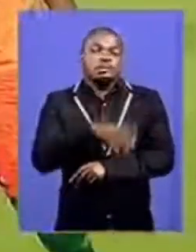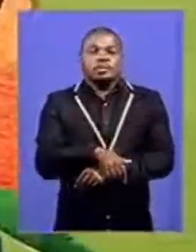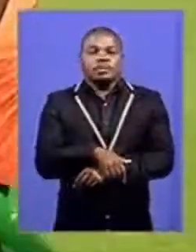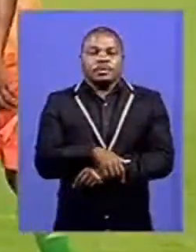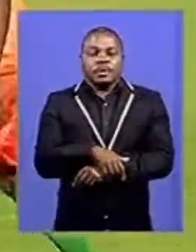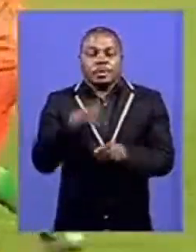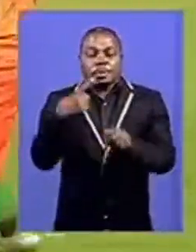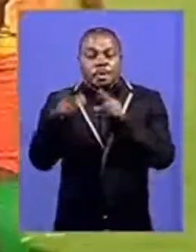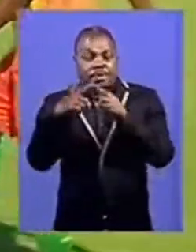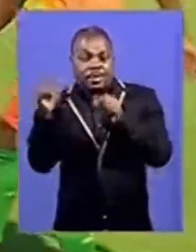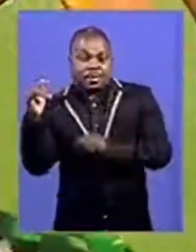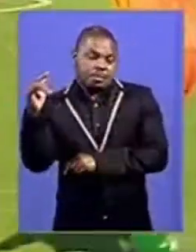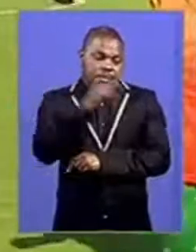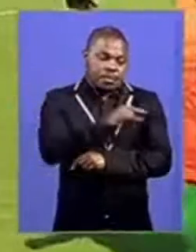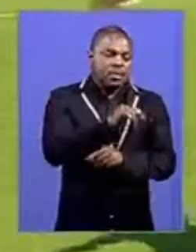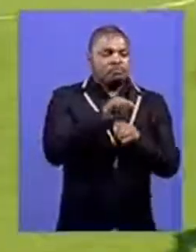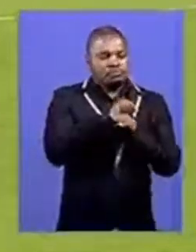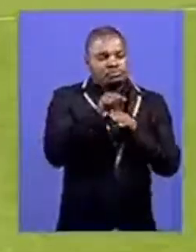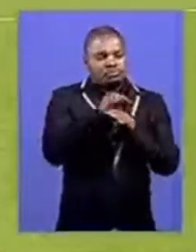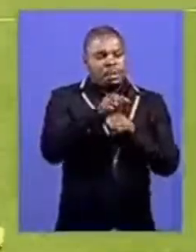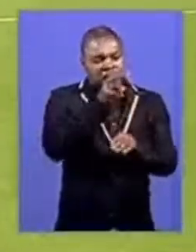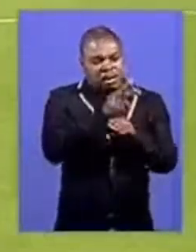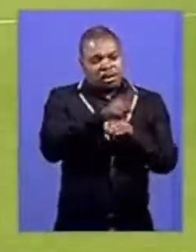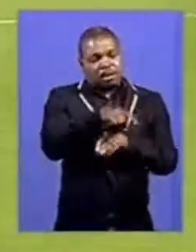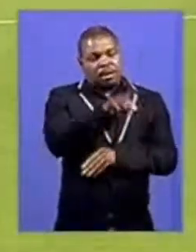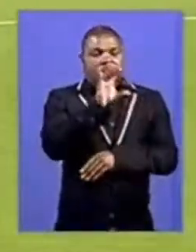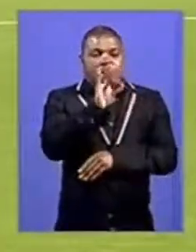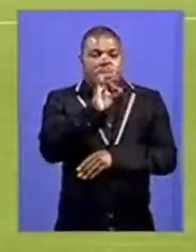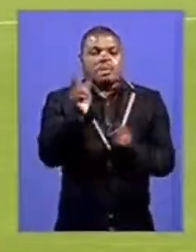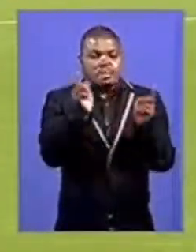ga papadi go thoma go itukišeletša papadi ya ka